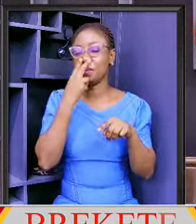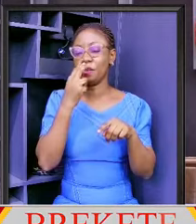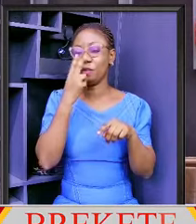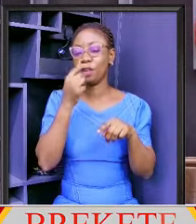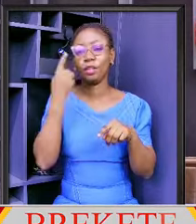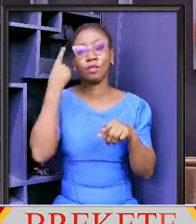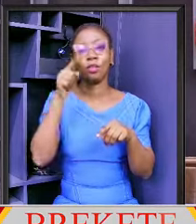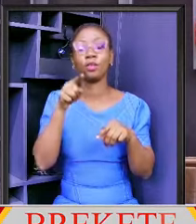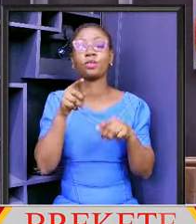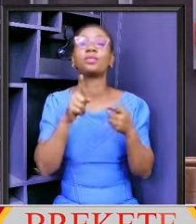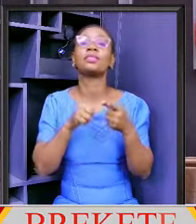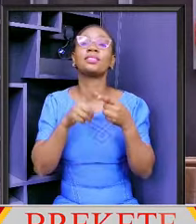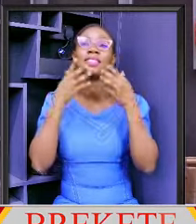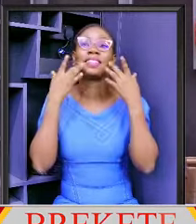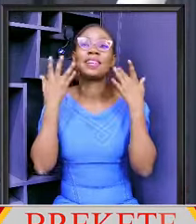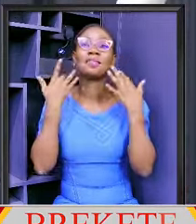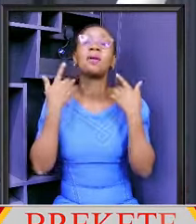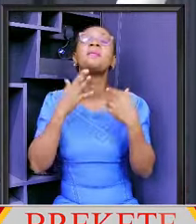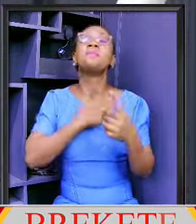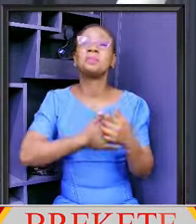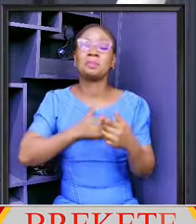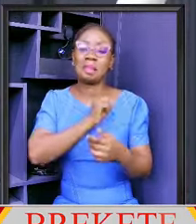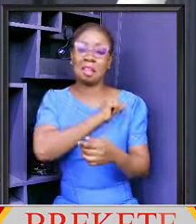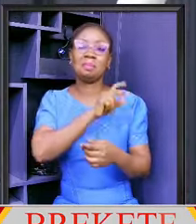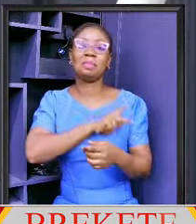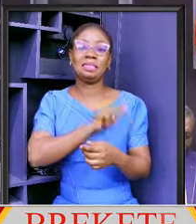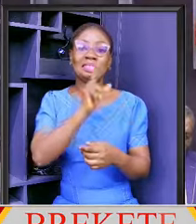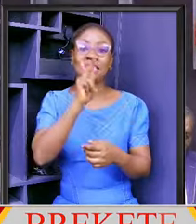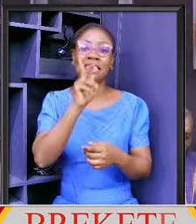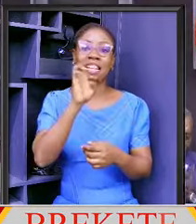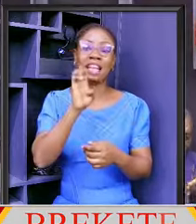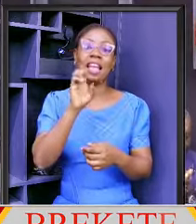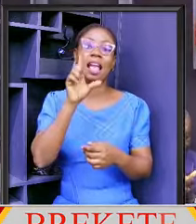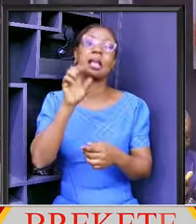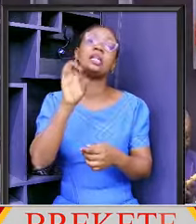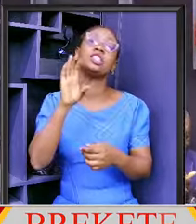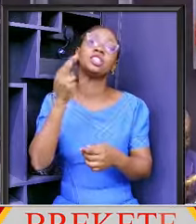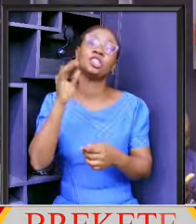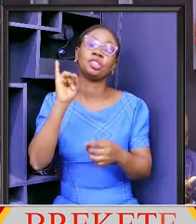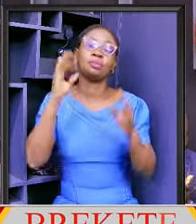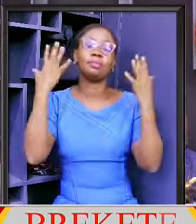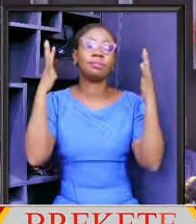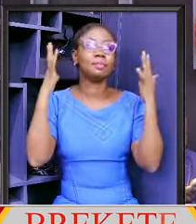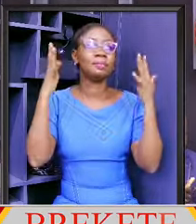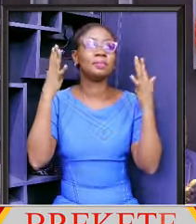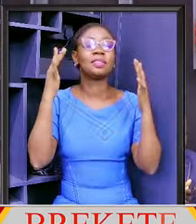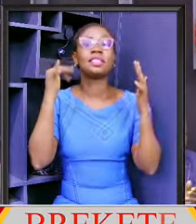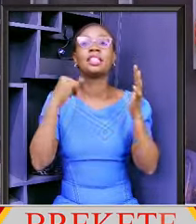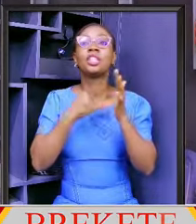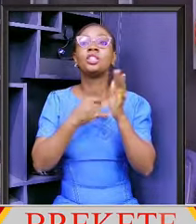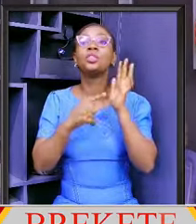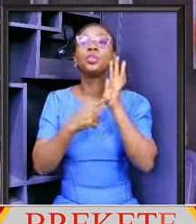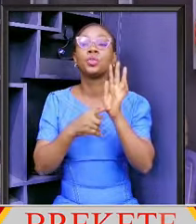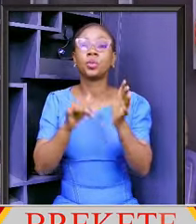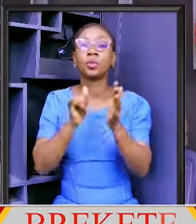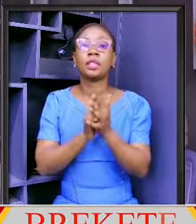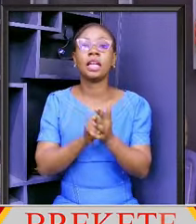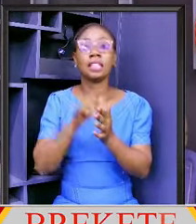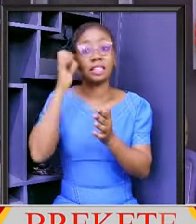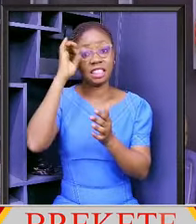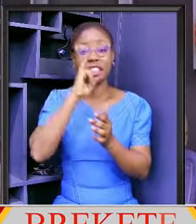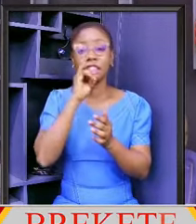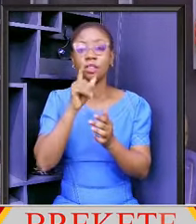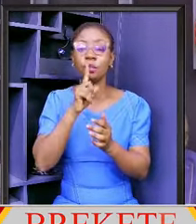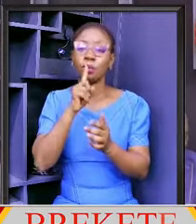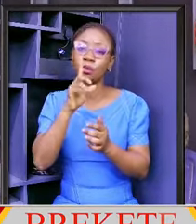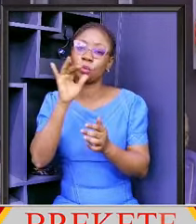for you to laugh. But please let's appreciate Kelechi. It shows that he is truly concerned.